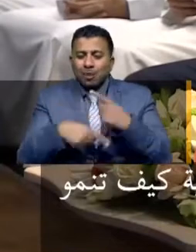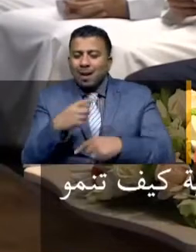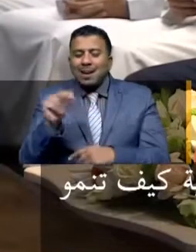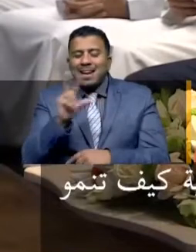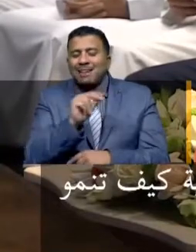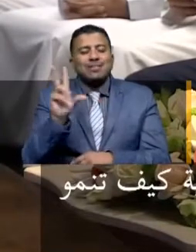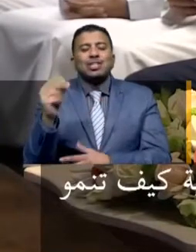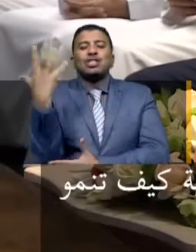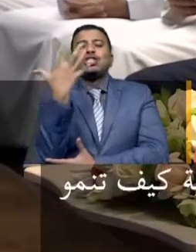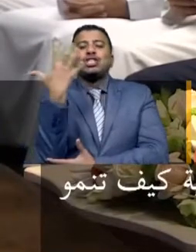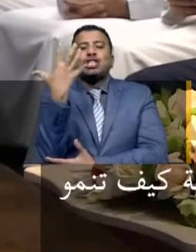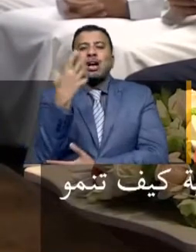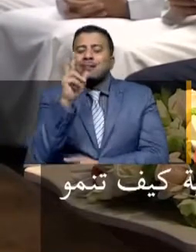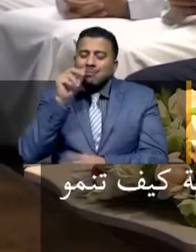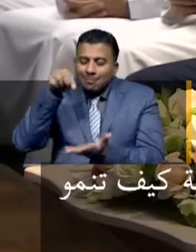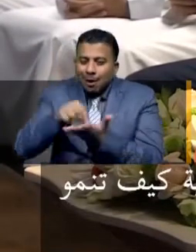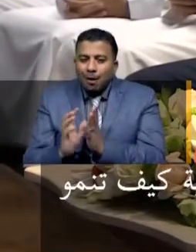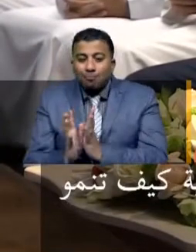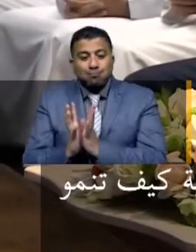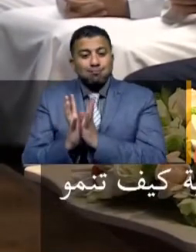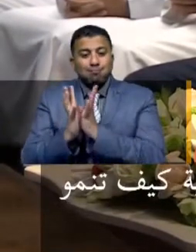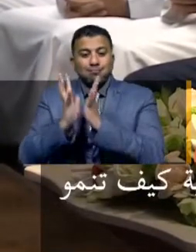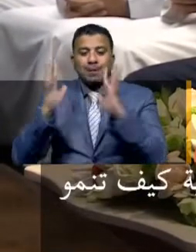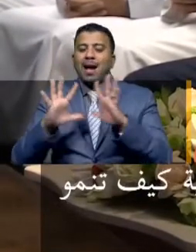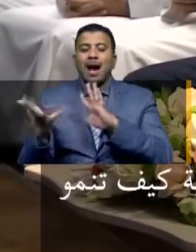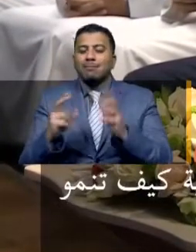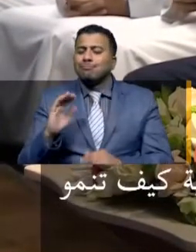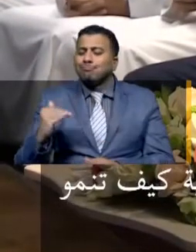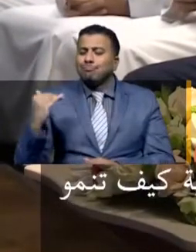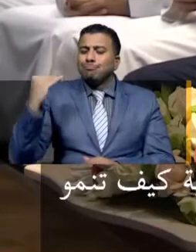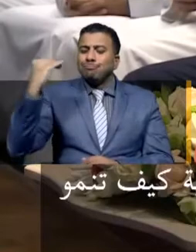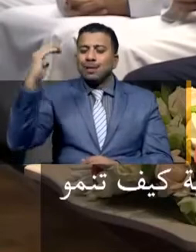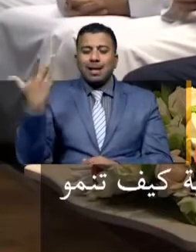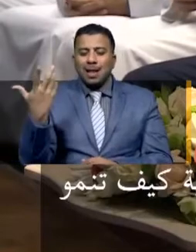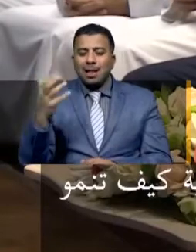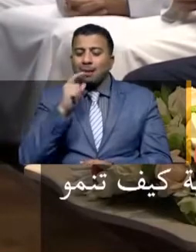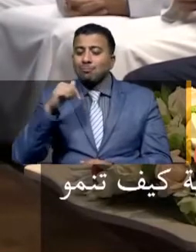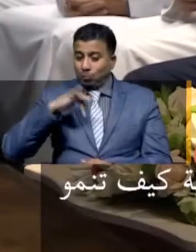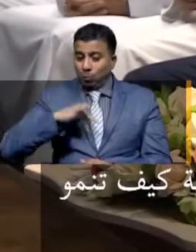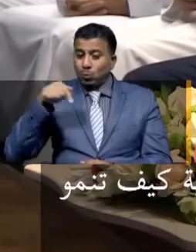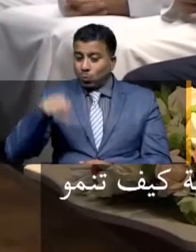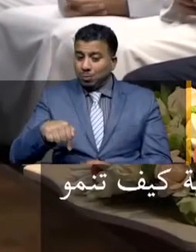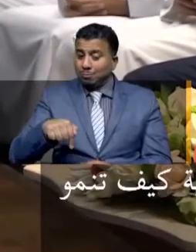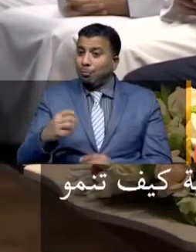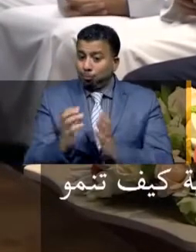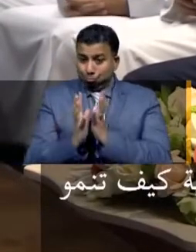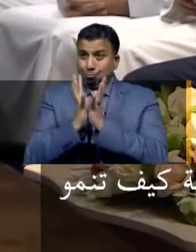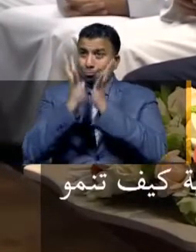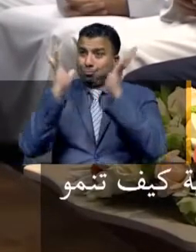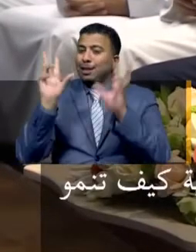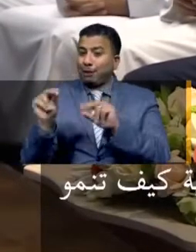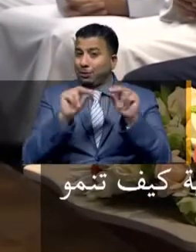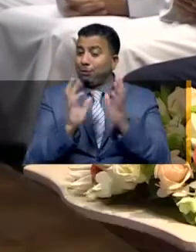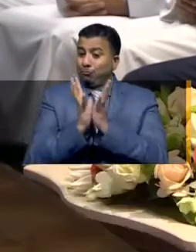we planted together, how it was growing. I think it is